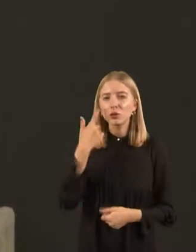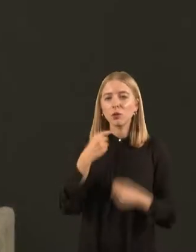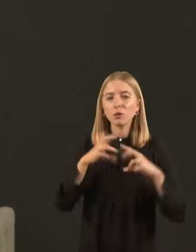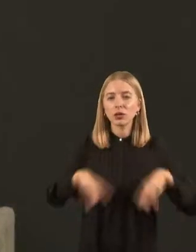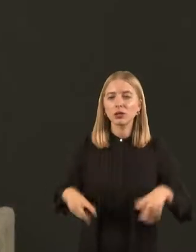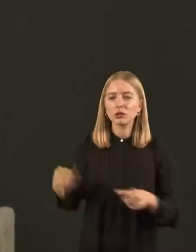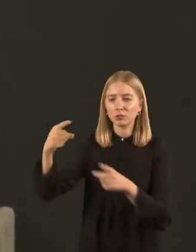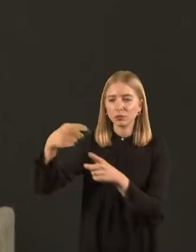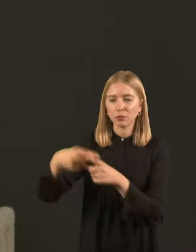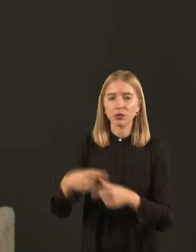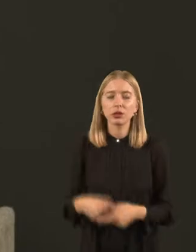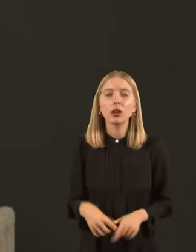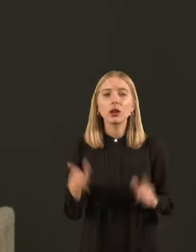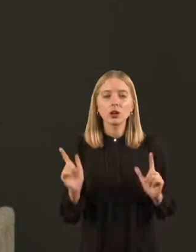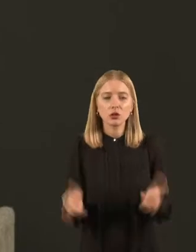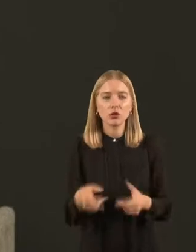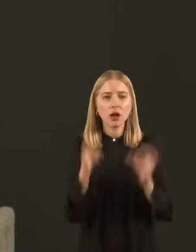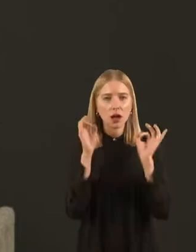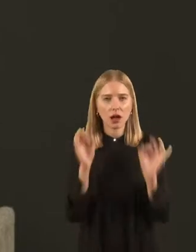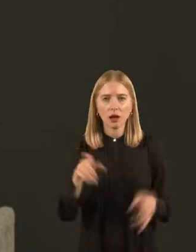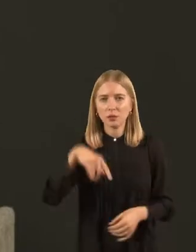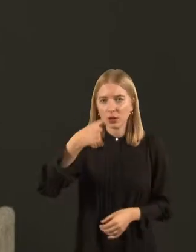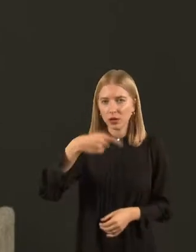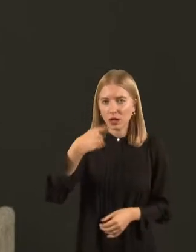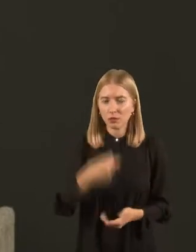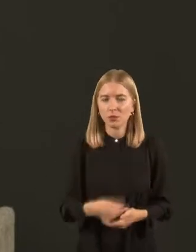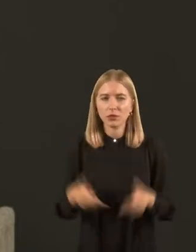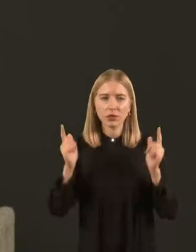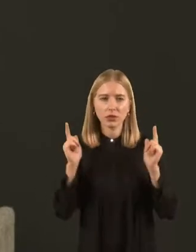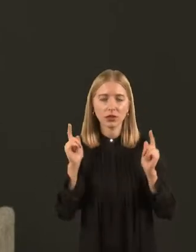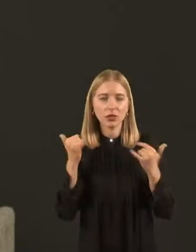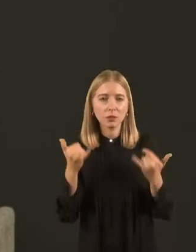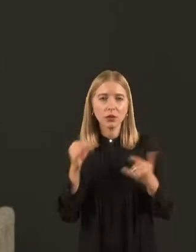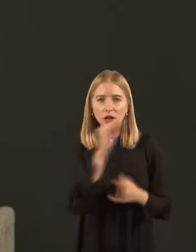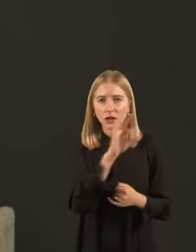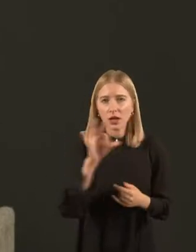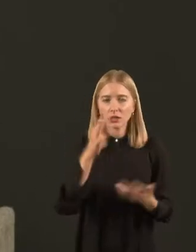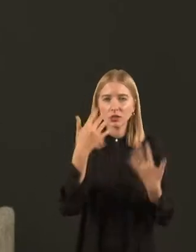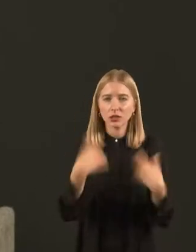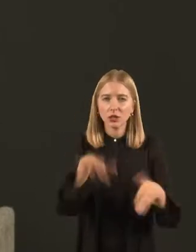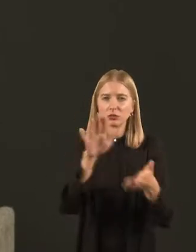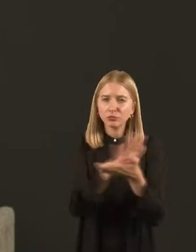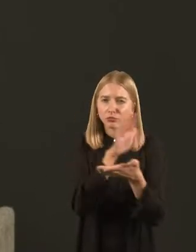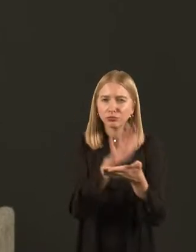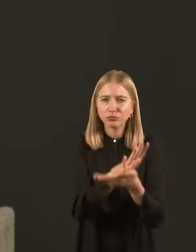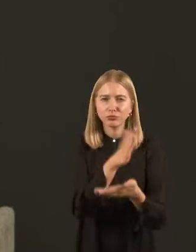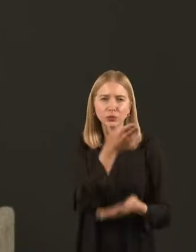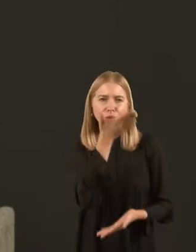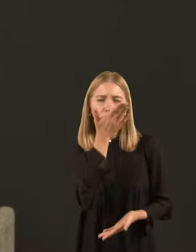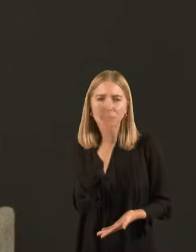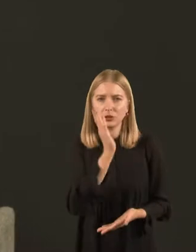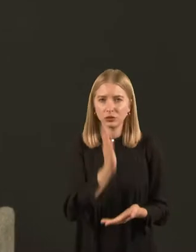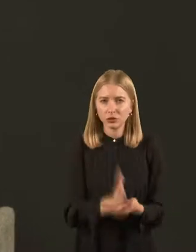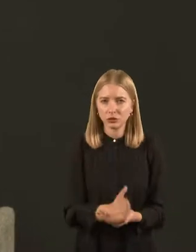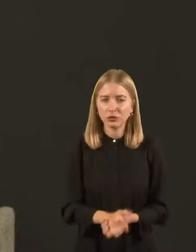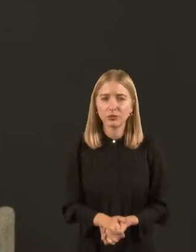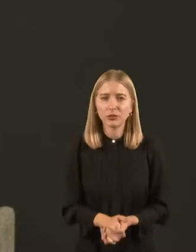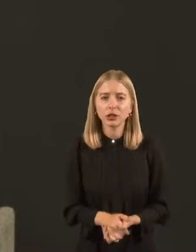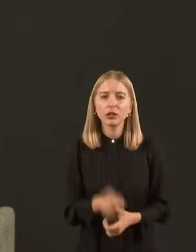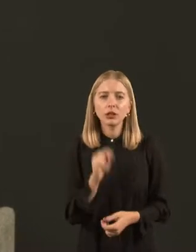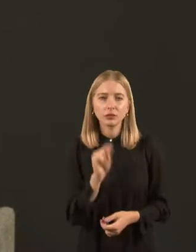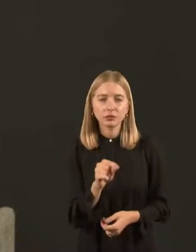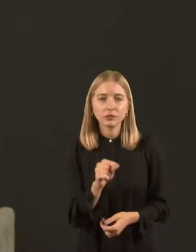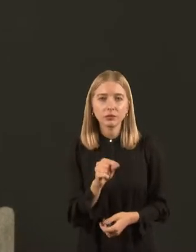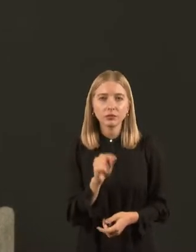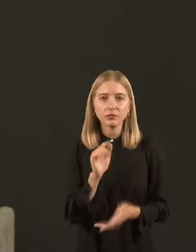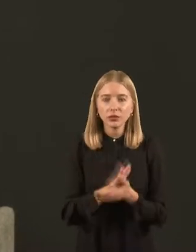pollution related to travel by air. And the minister was right by saying that